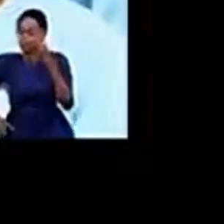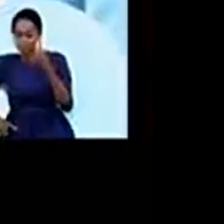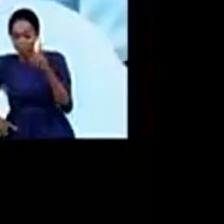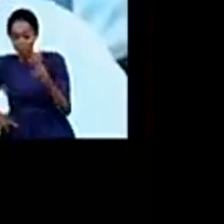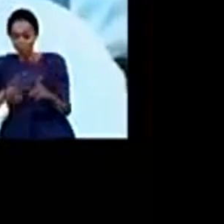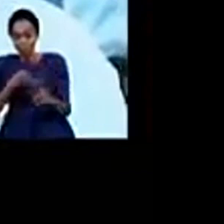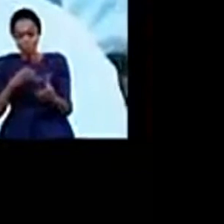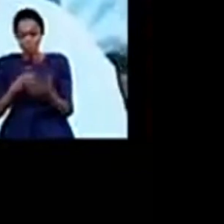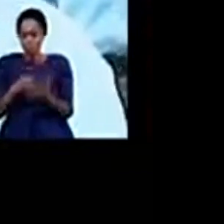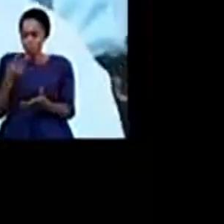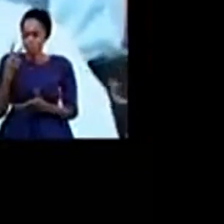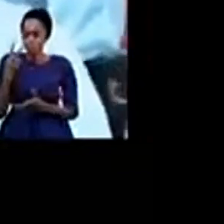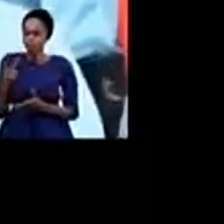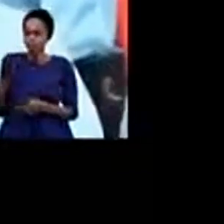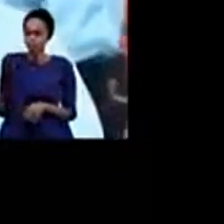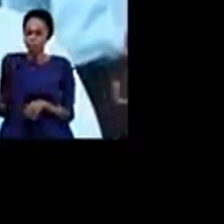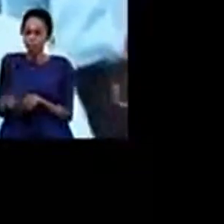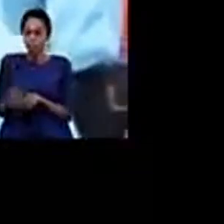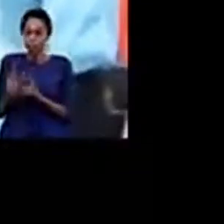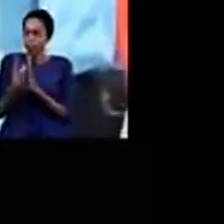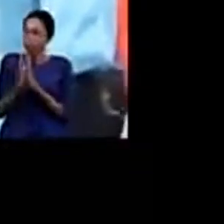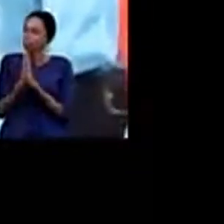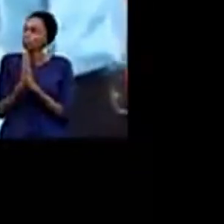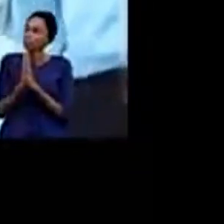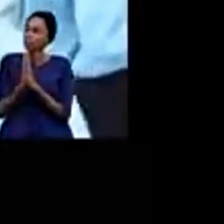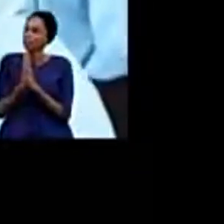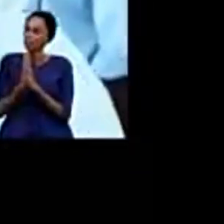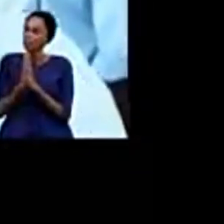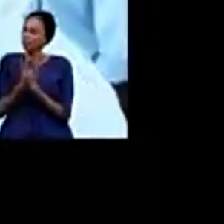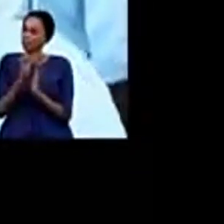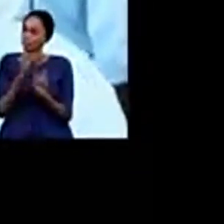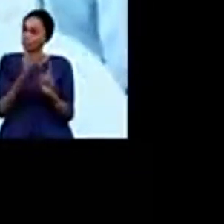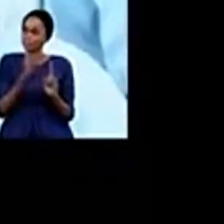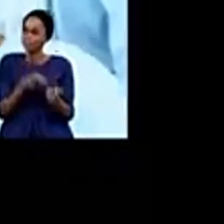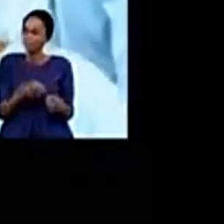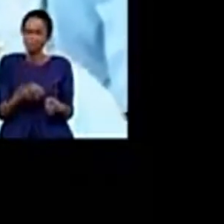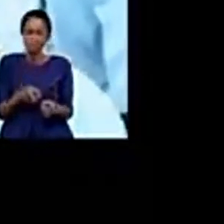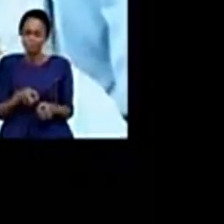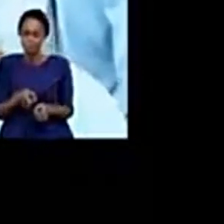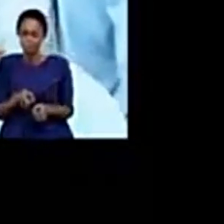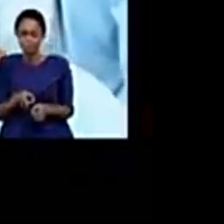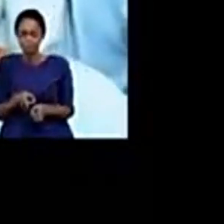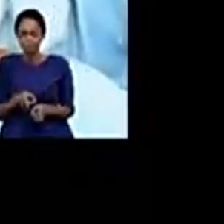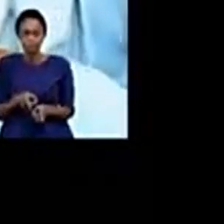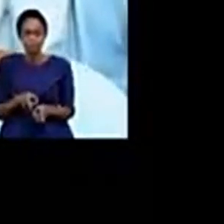And it seems like your prayers are in